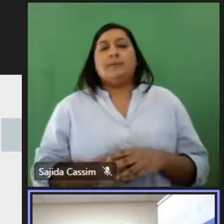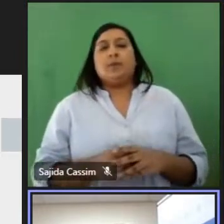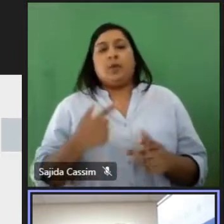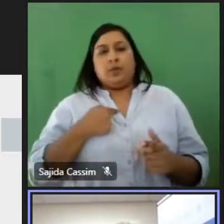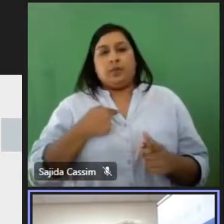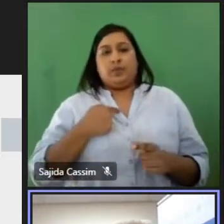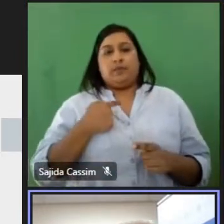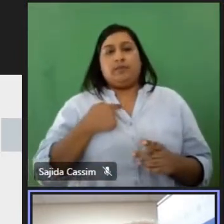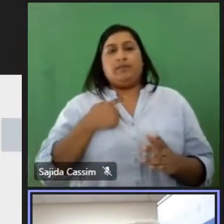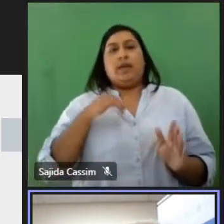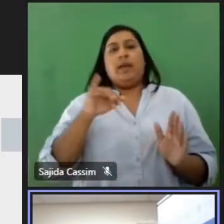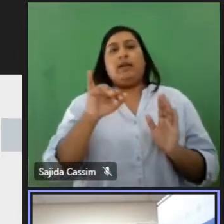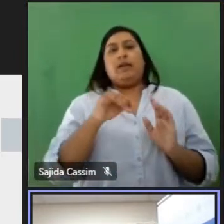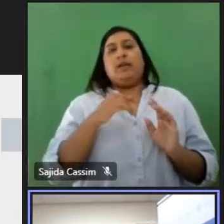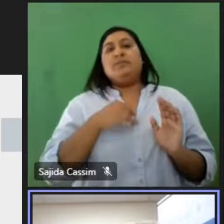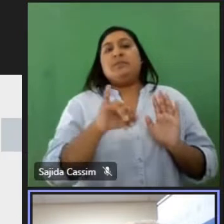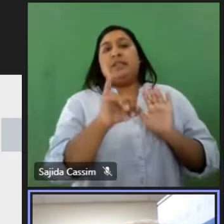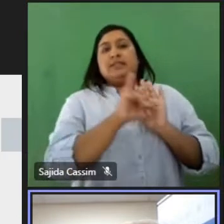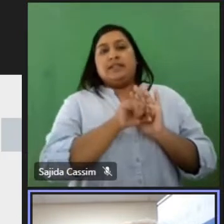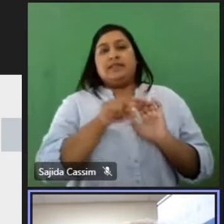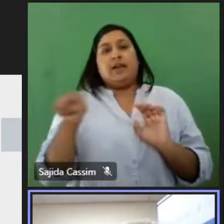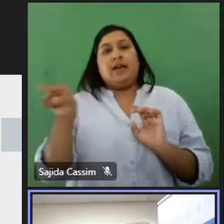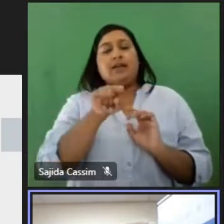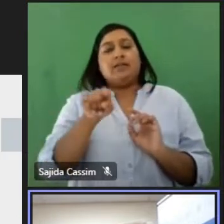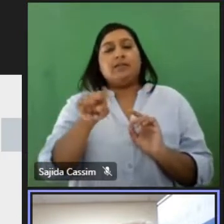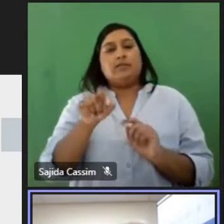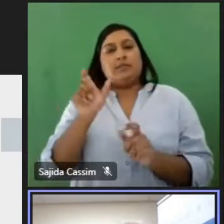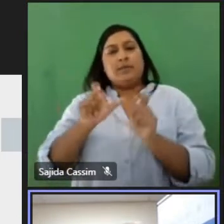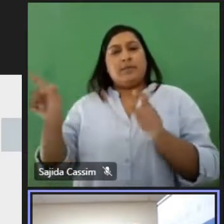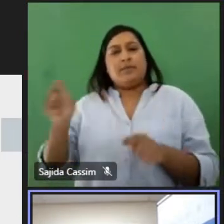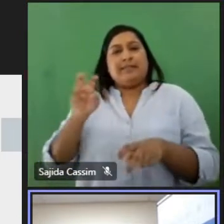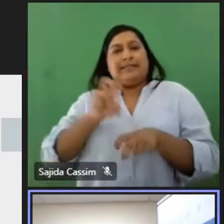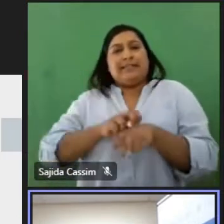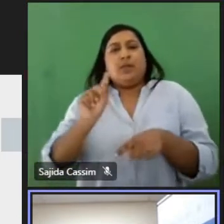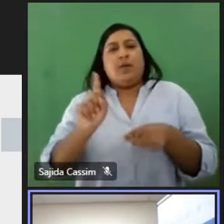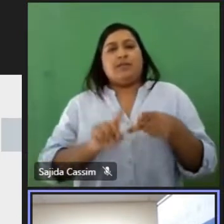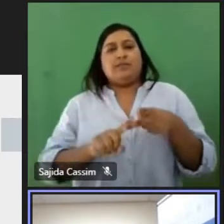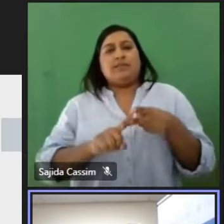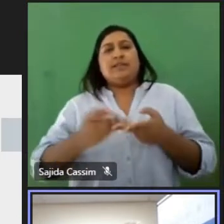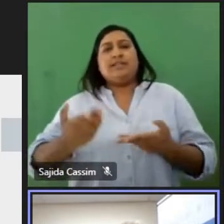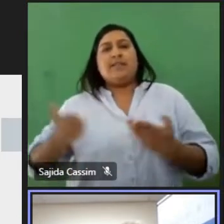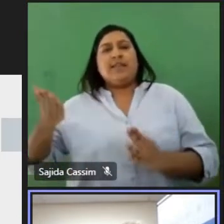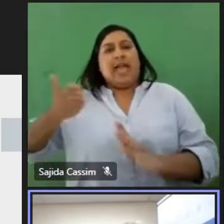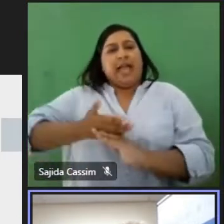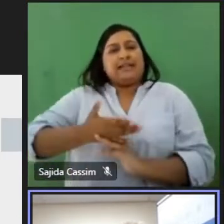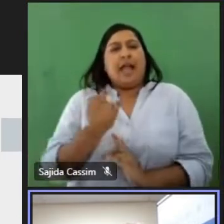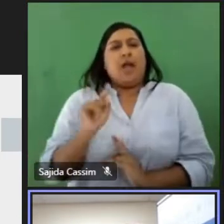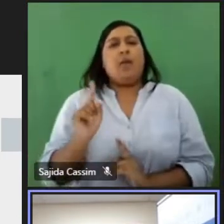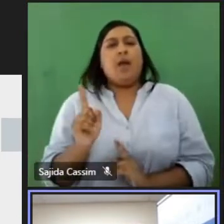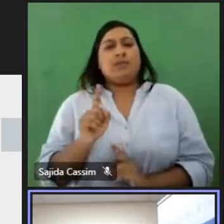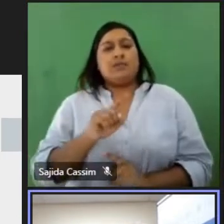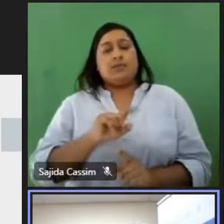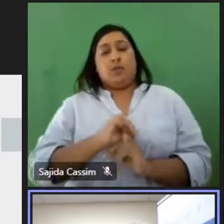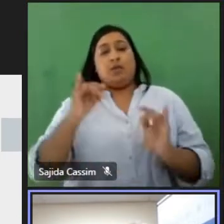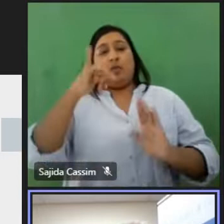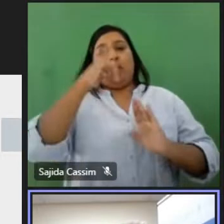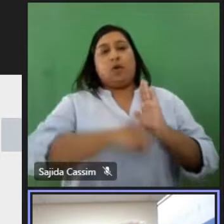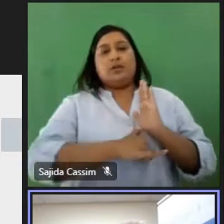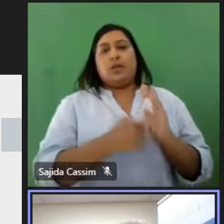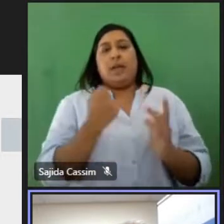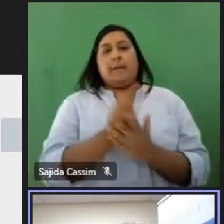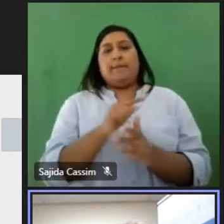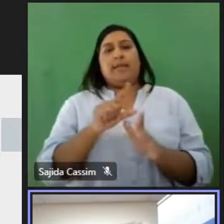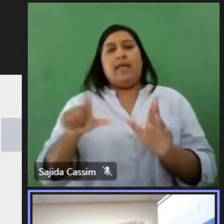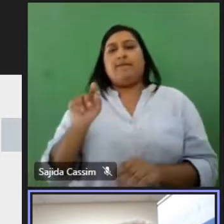sexual reproductive health needs, the services that were accessed under the pandemic, and different lockdown levels, similar with the experience of